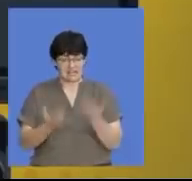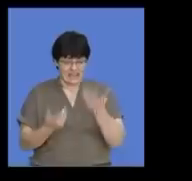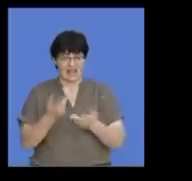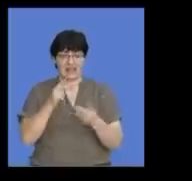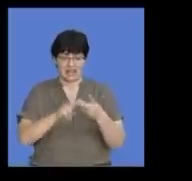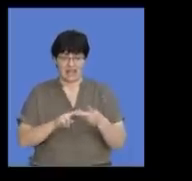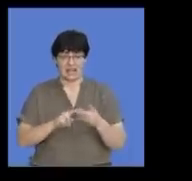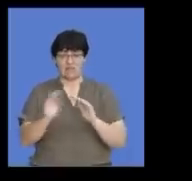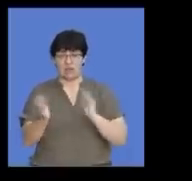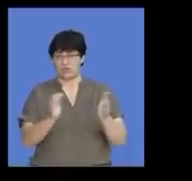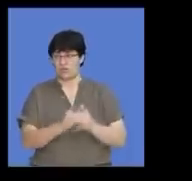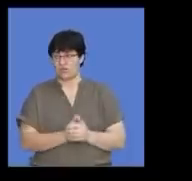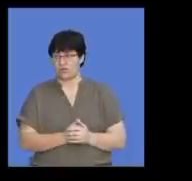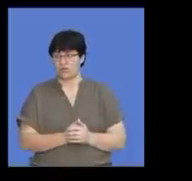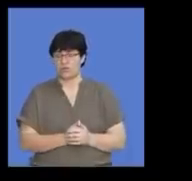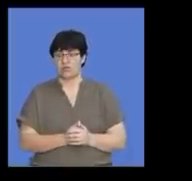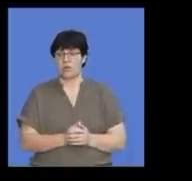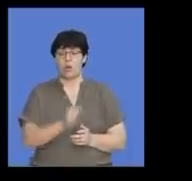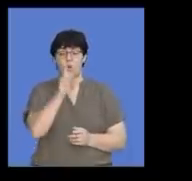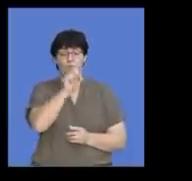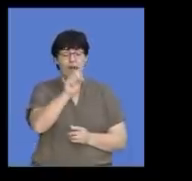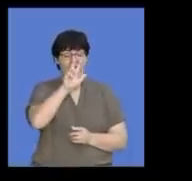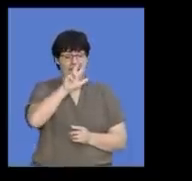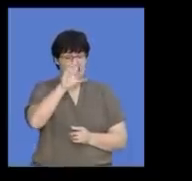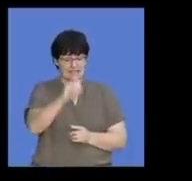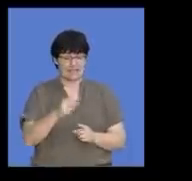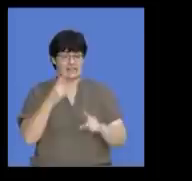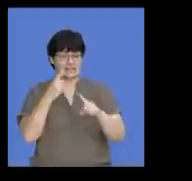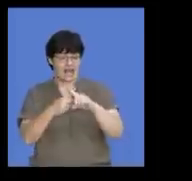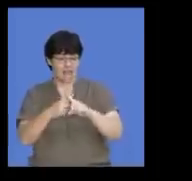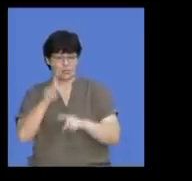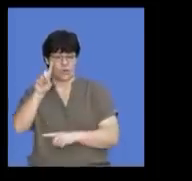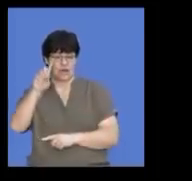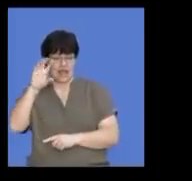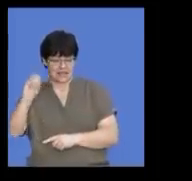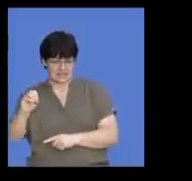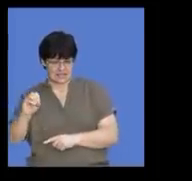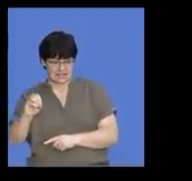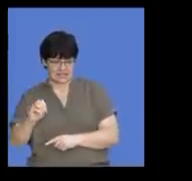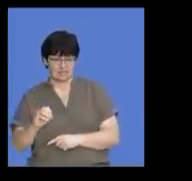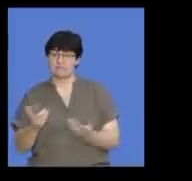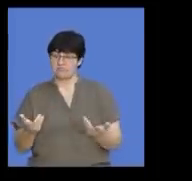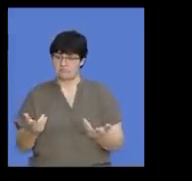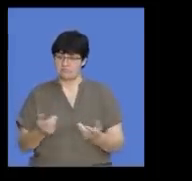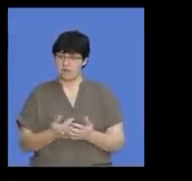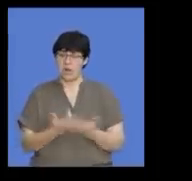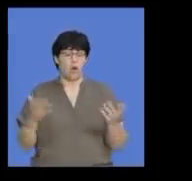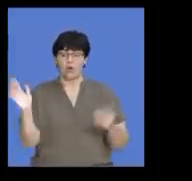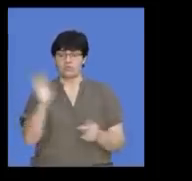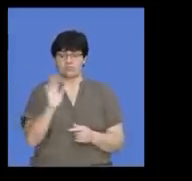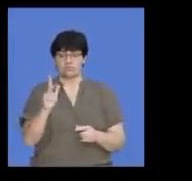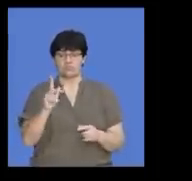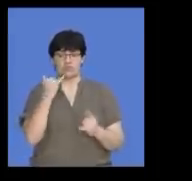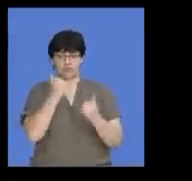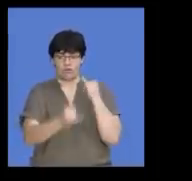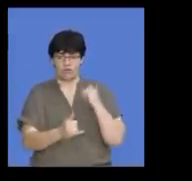So my 180 times 180 is equal to, sorry, divided by